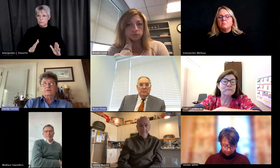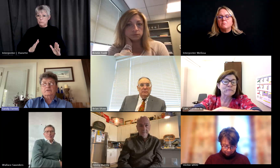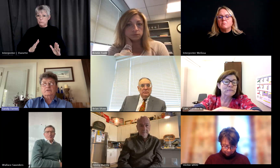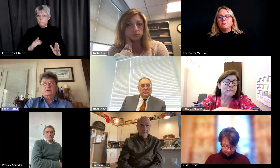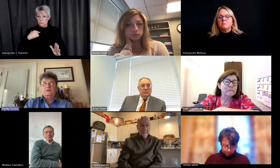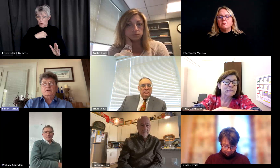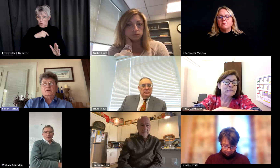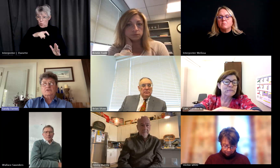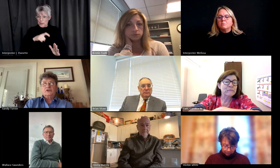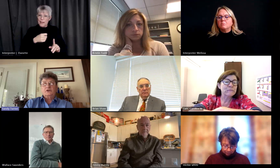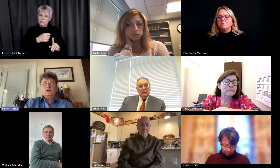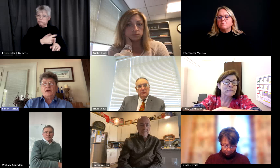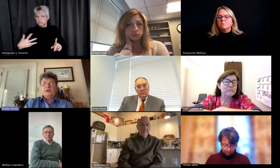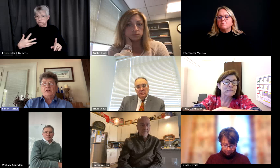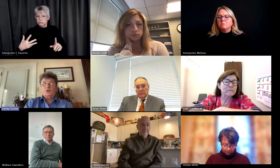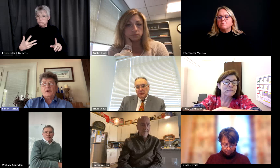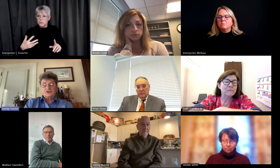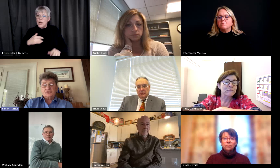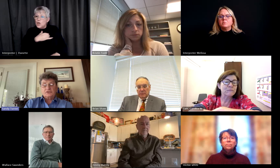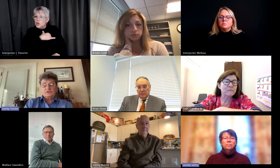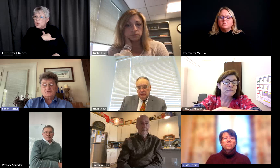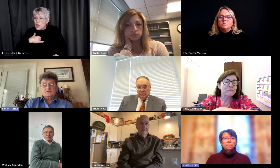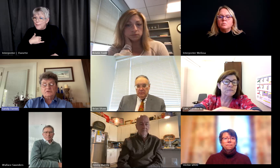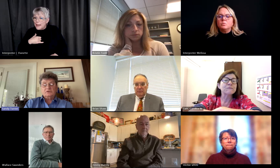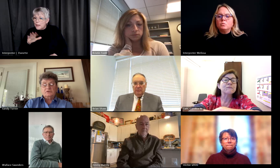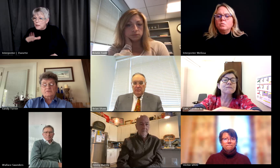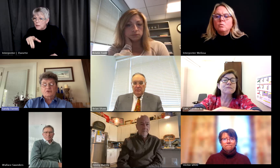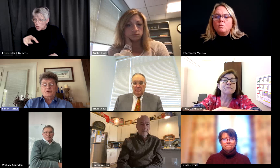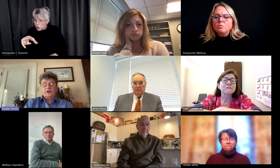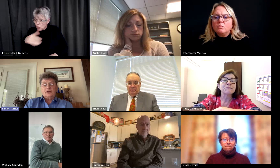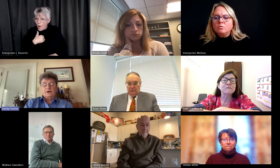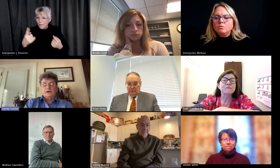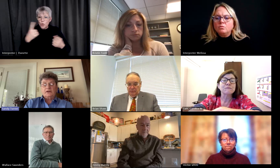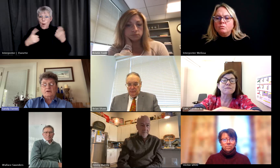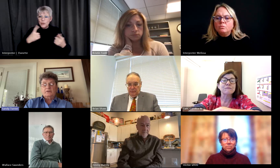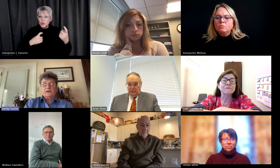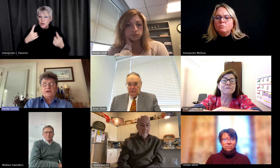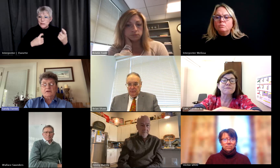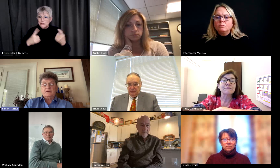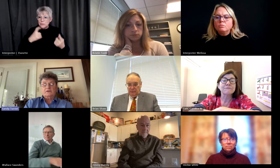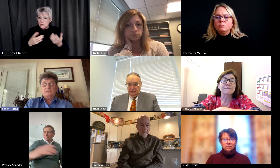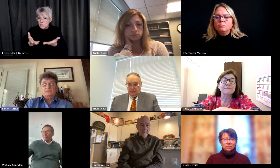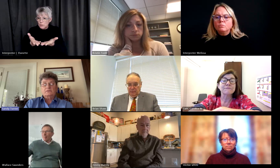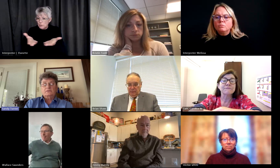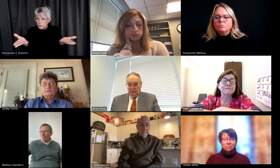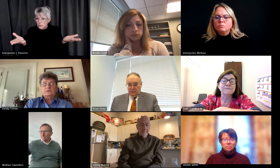After Jimmy, do you have any questions for anybody on the